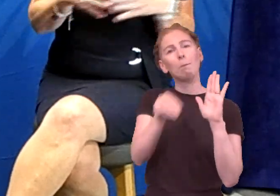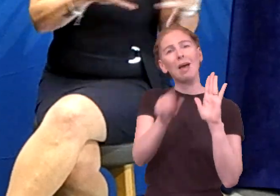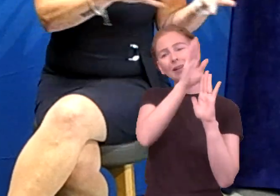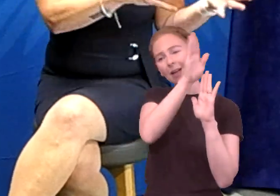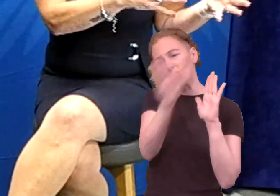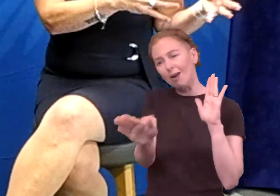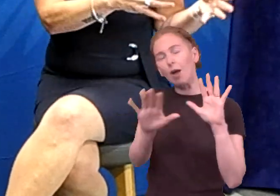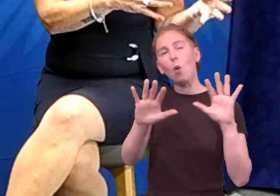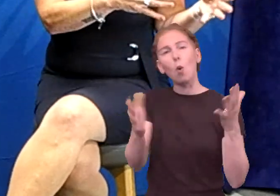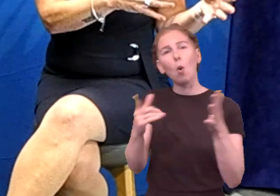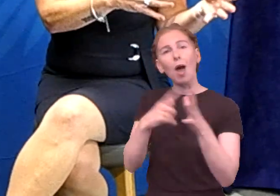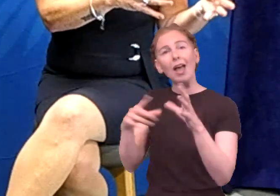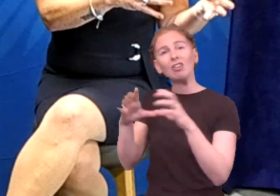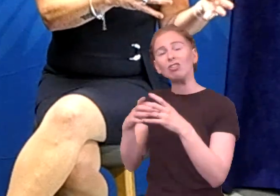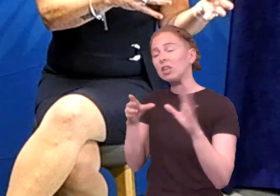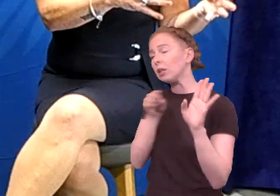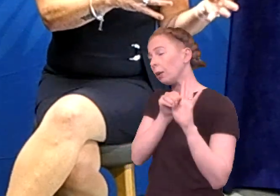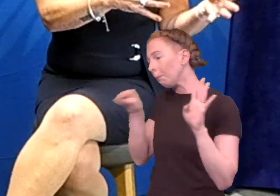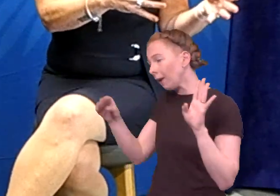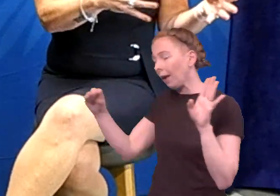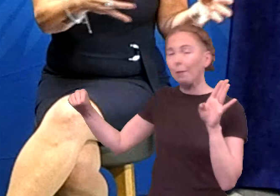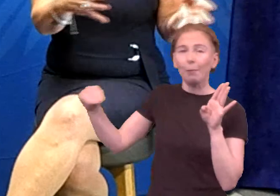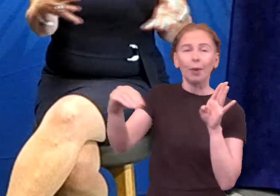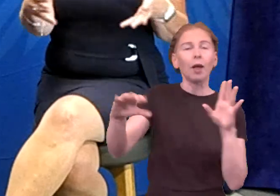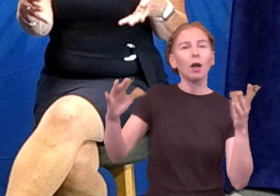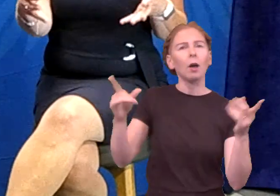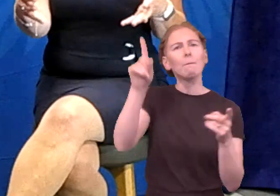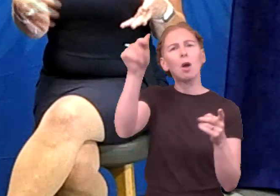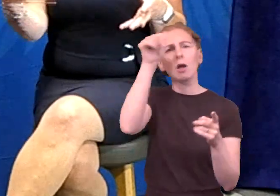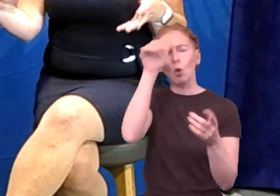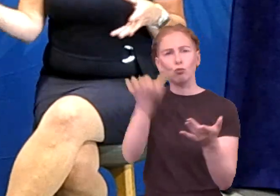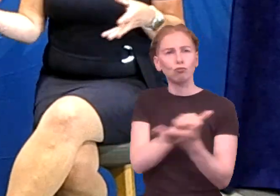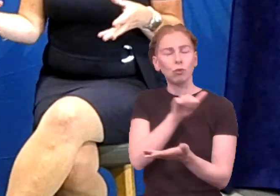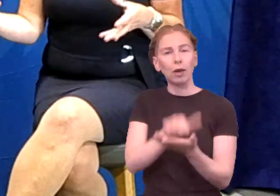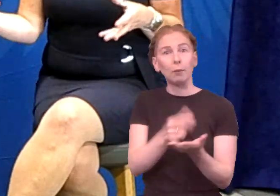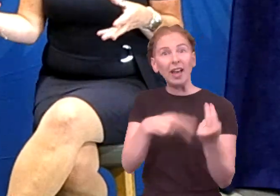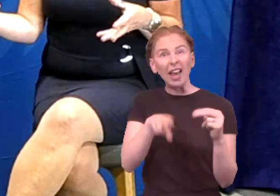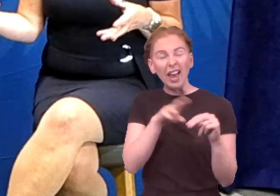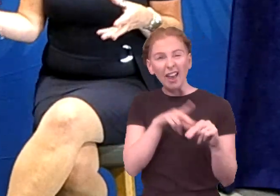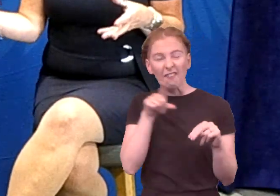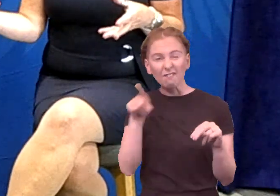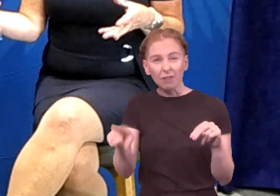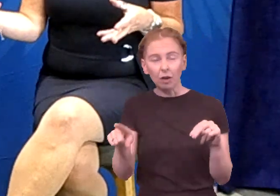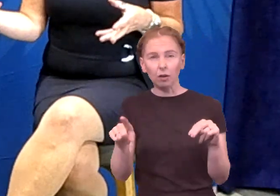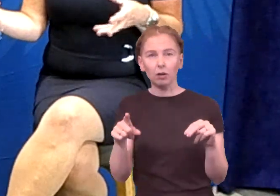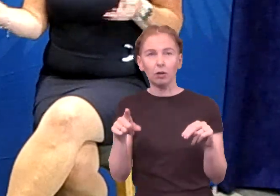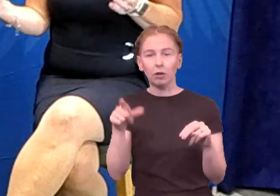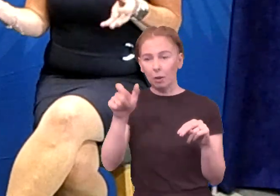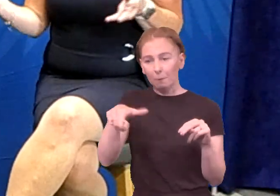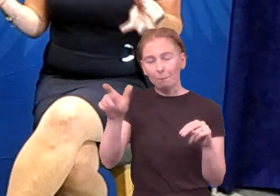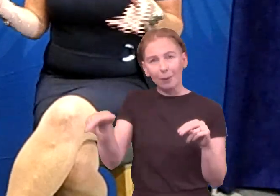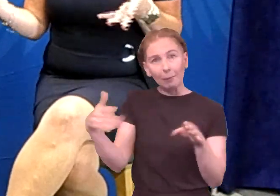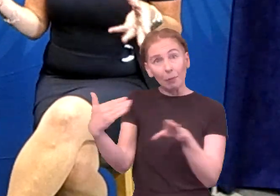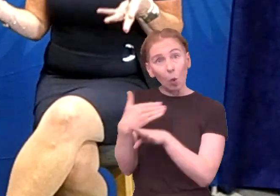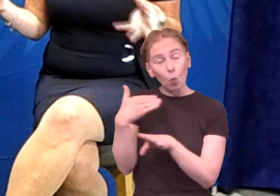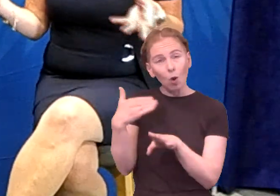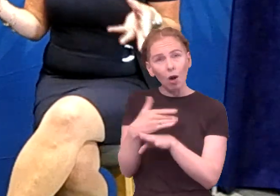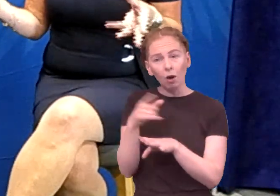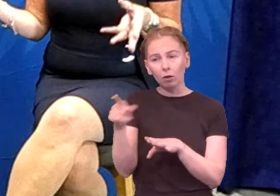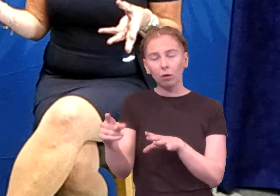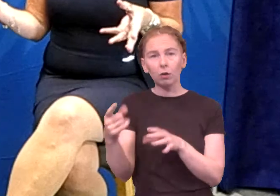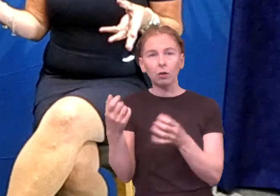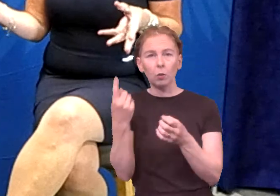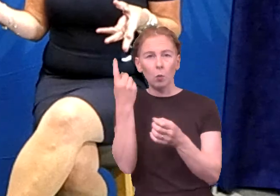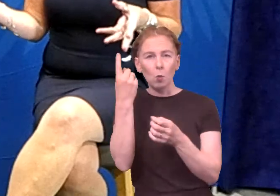somebody. If you've got your workers all turning up en masse and somebody speaking for them, there's